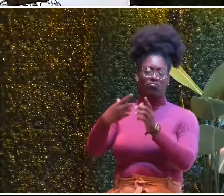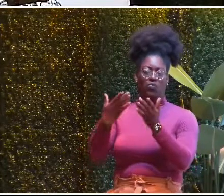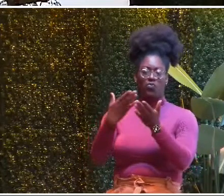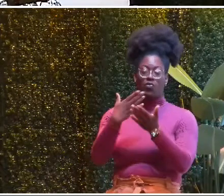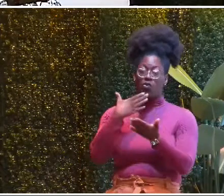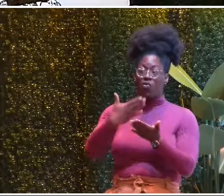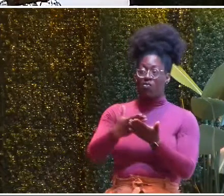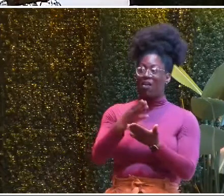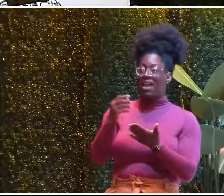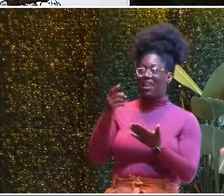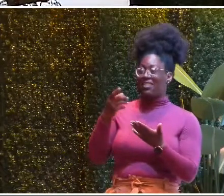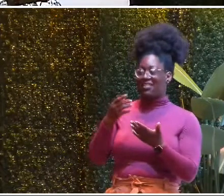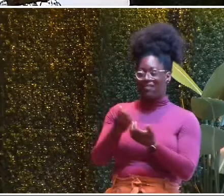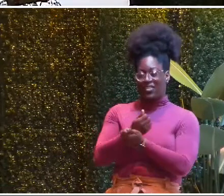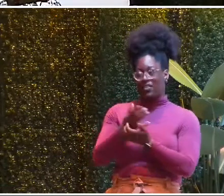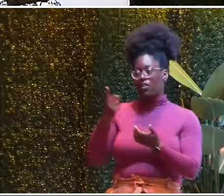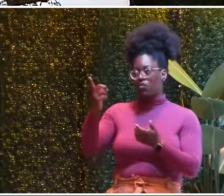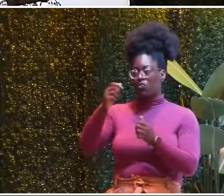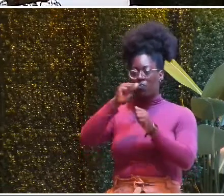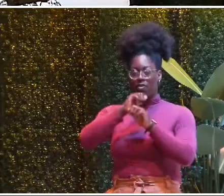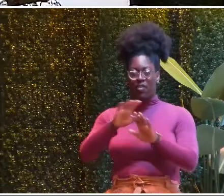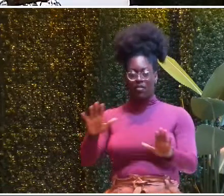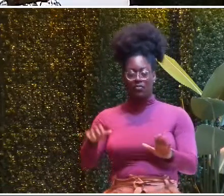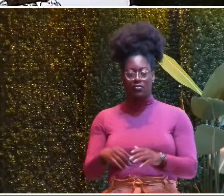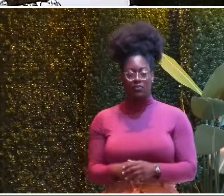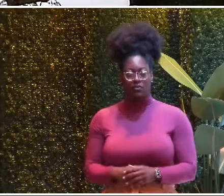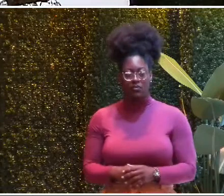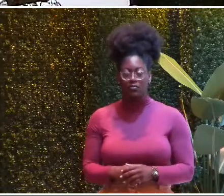you. Father God, I bring forth